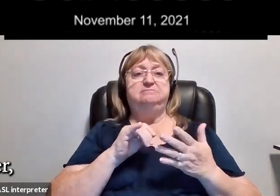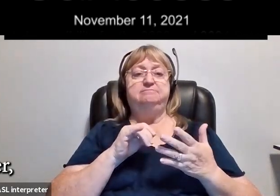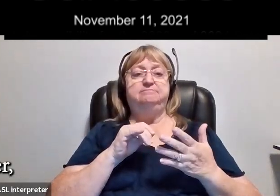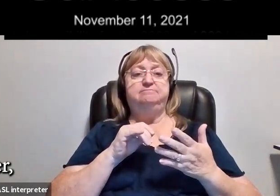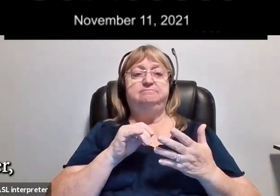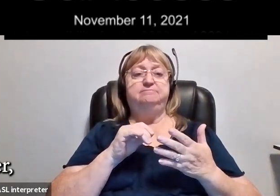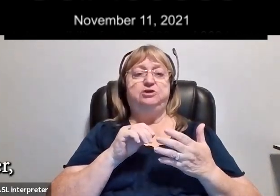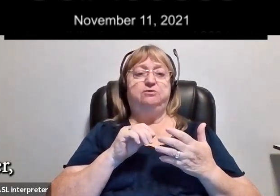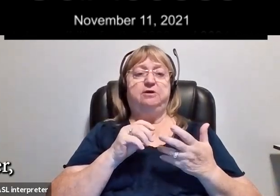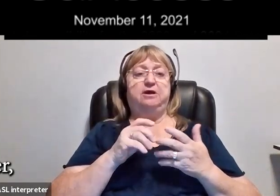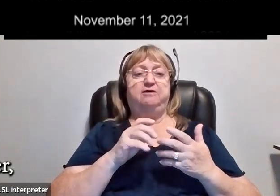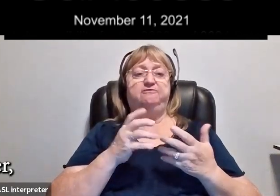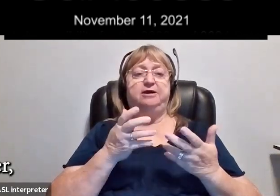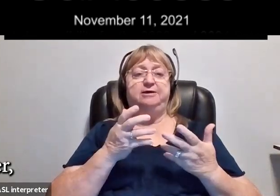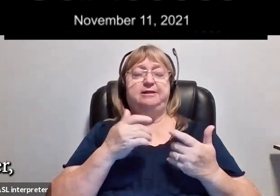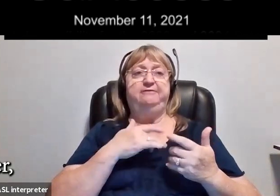feeling